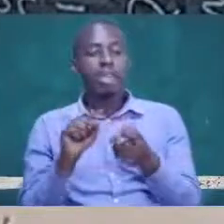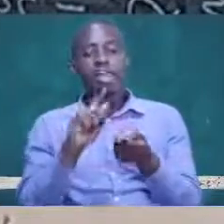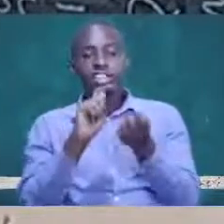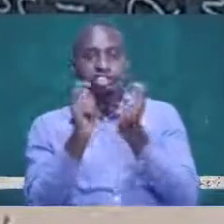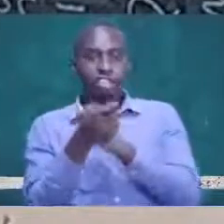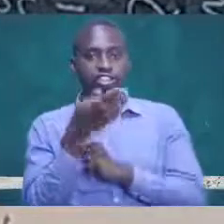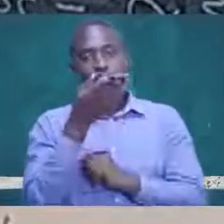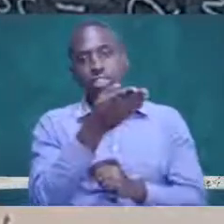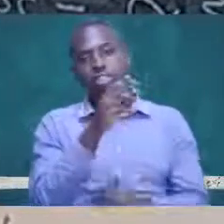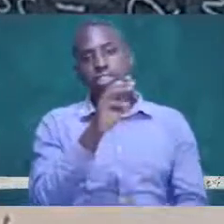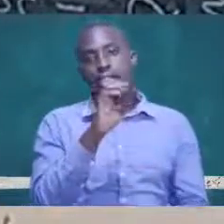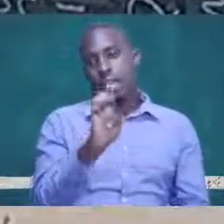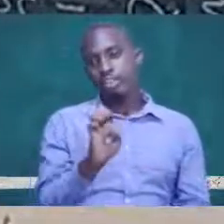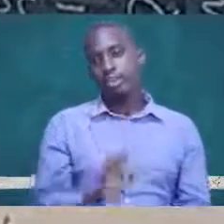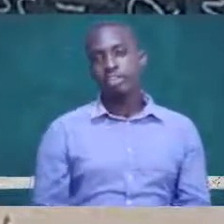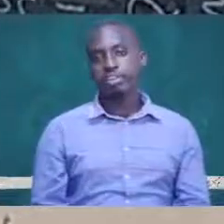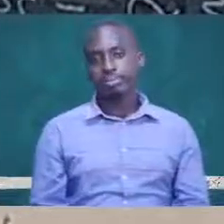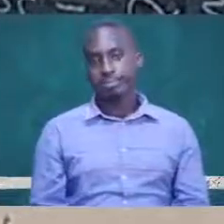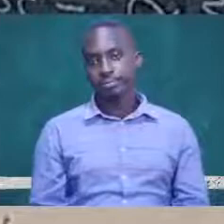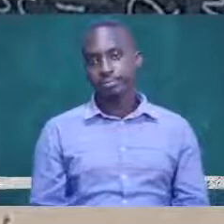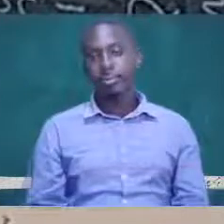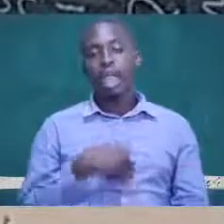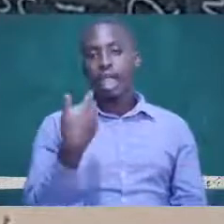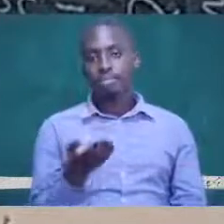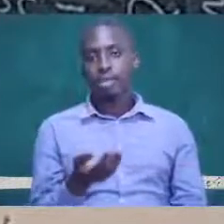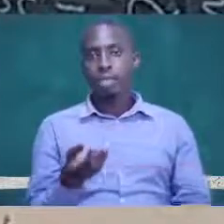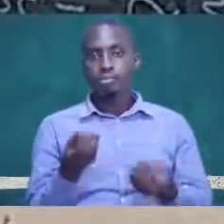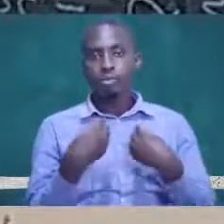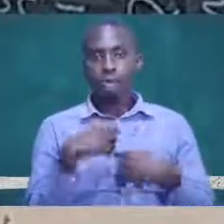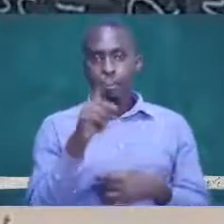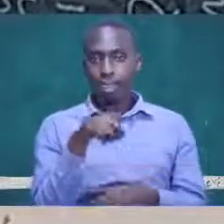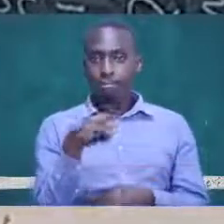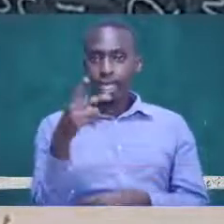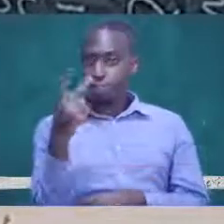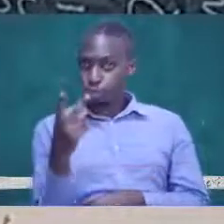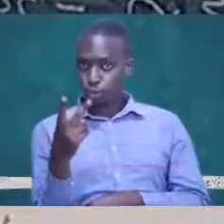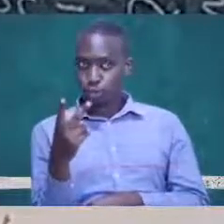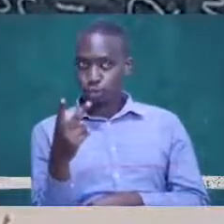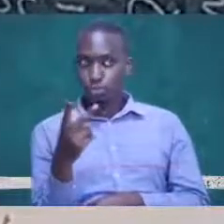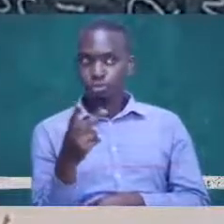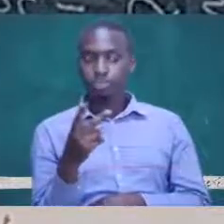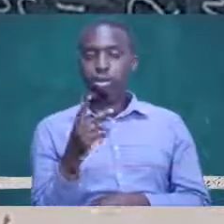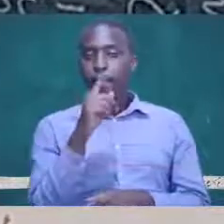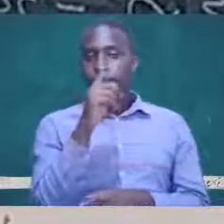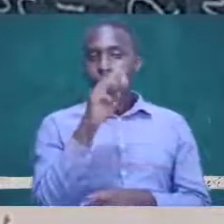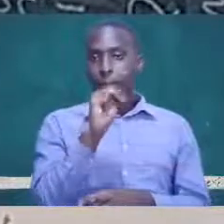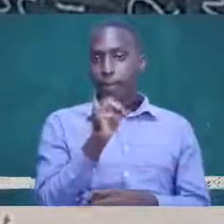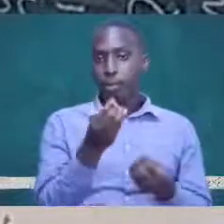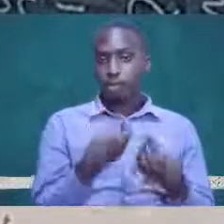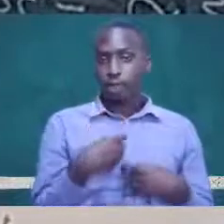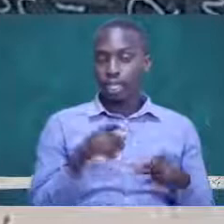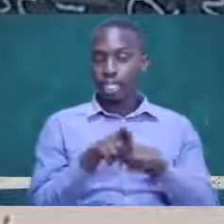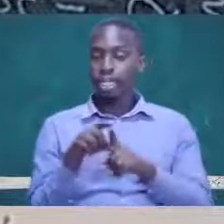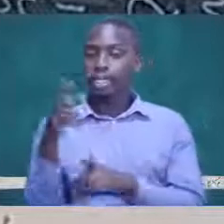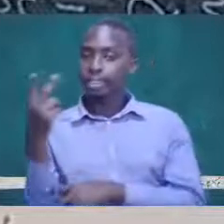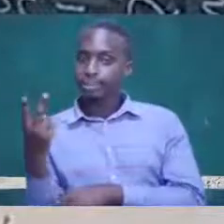in expenditure. And we are given a multiplier, which is 2. We are given the multiplier, which is 2. Where there is